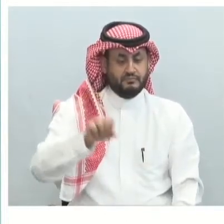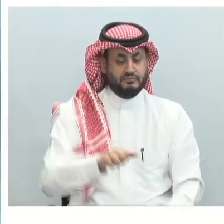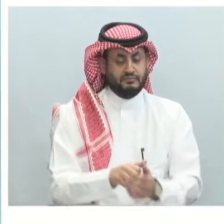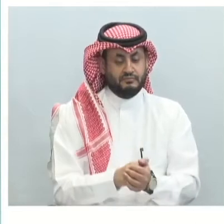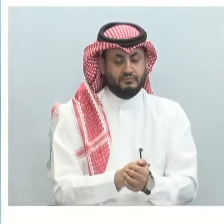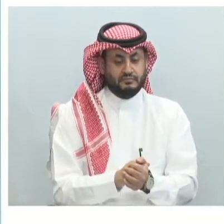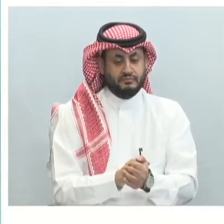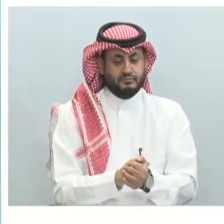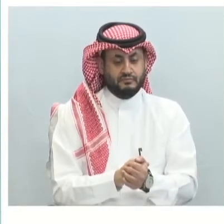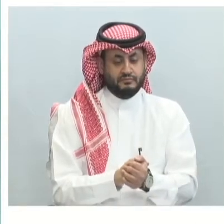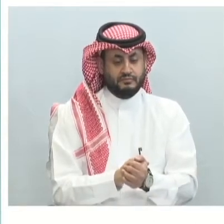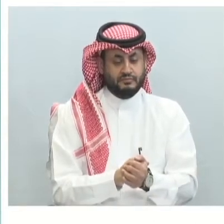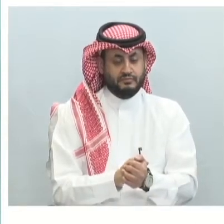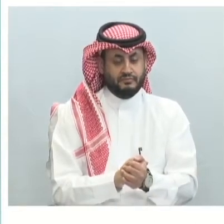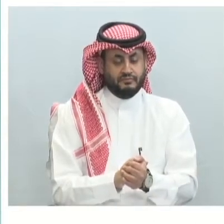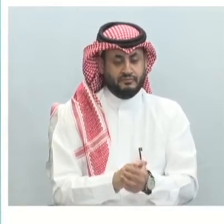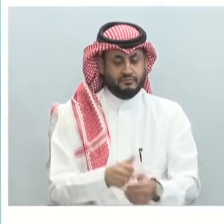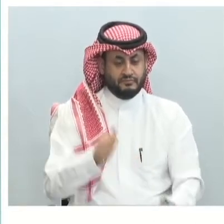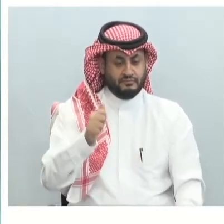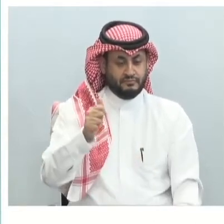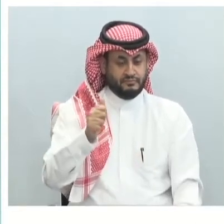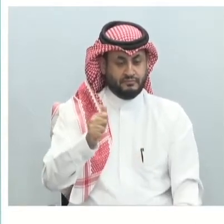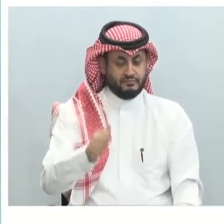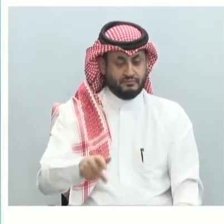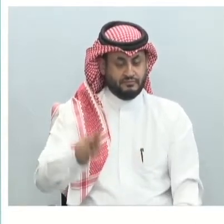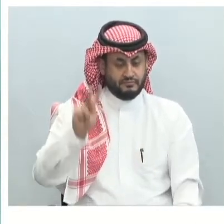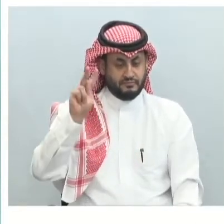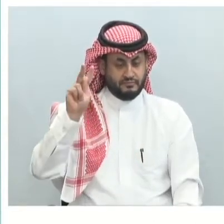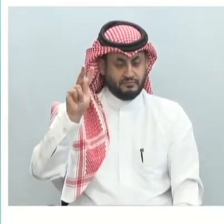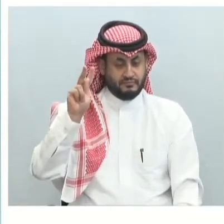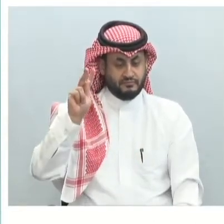After that we have E, A,